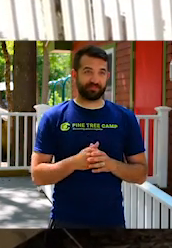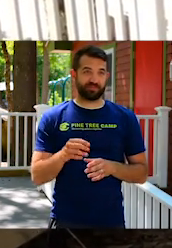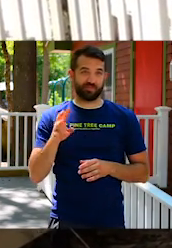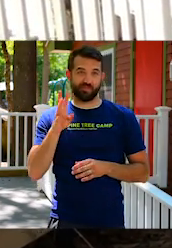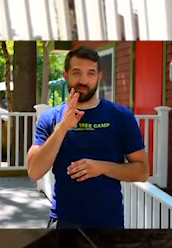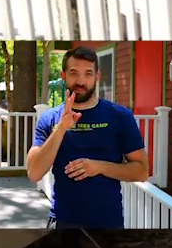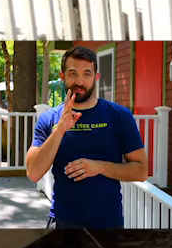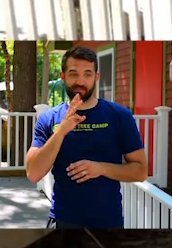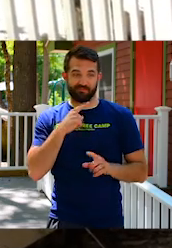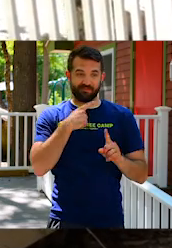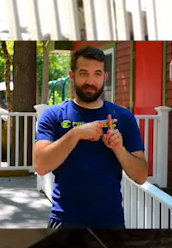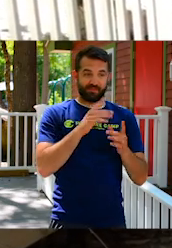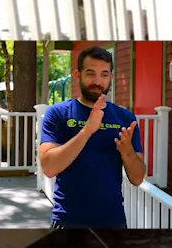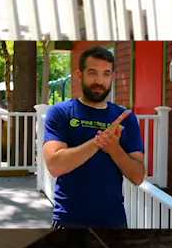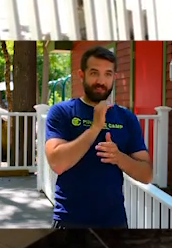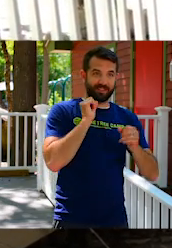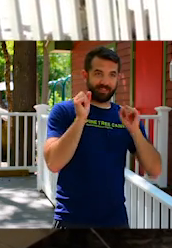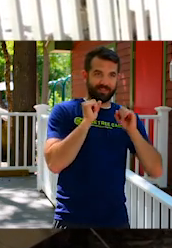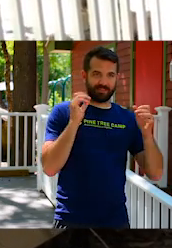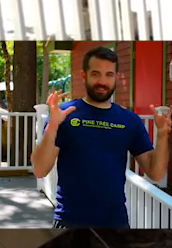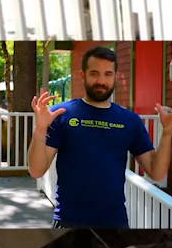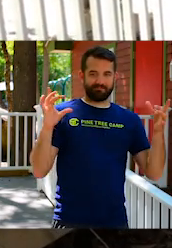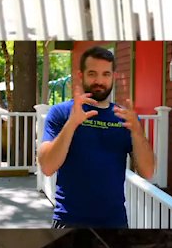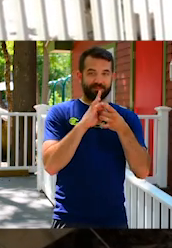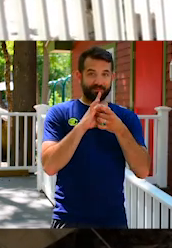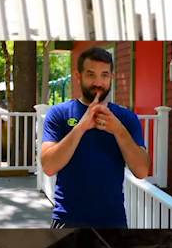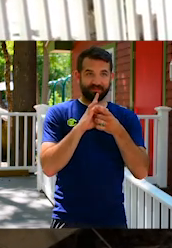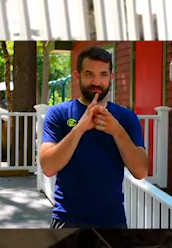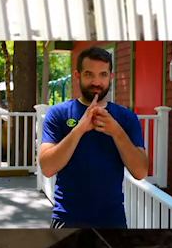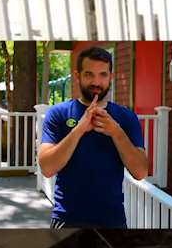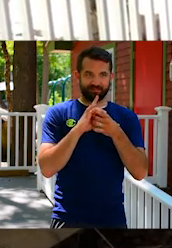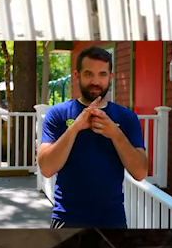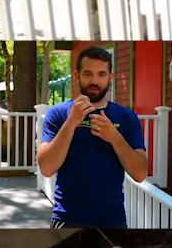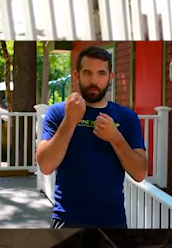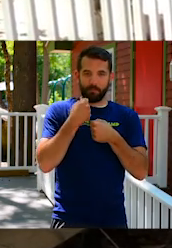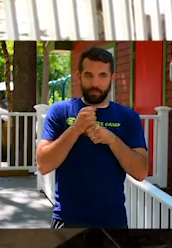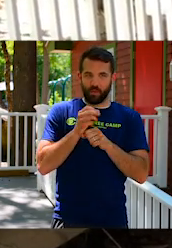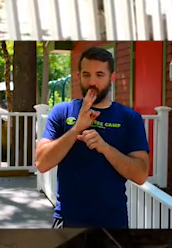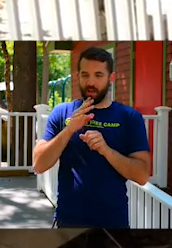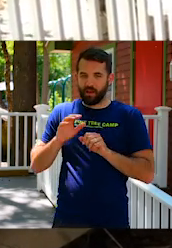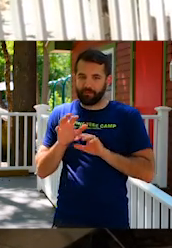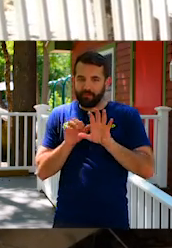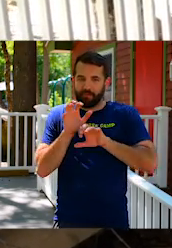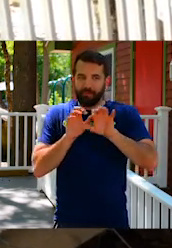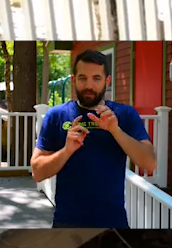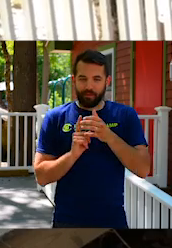and create a force that made the water move. Hope you guys enjoyed this experiment.